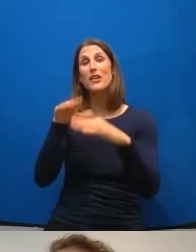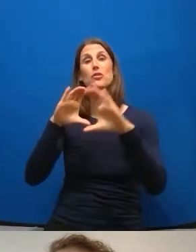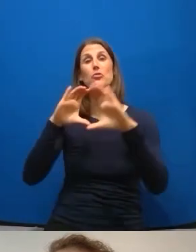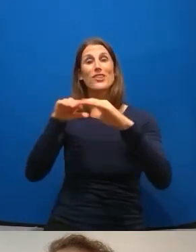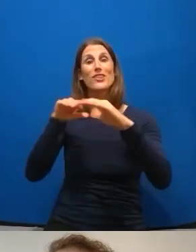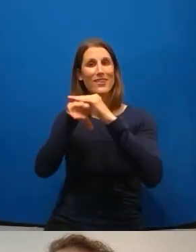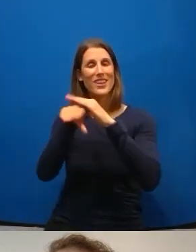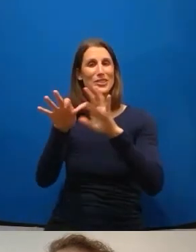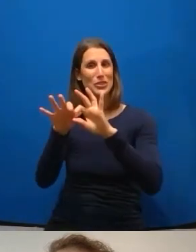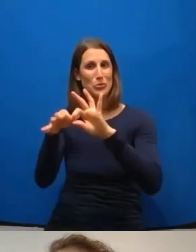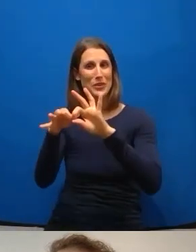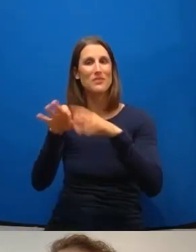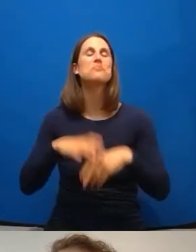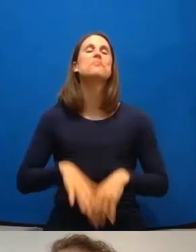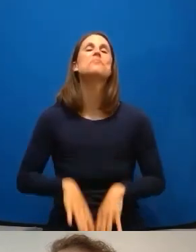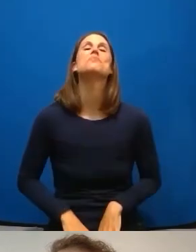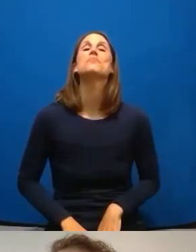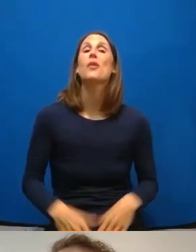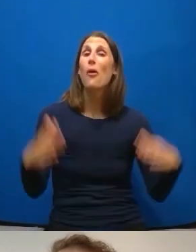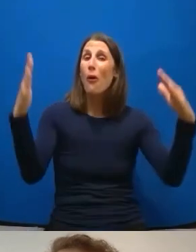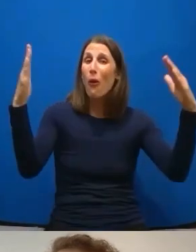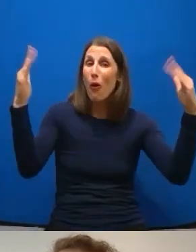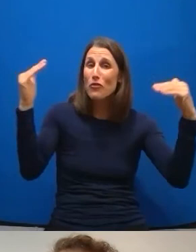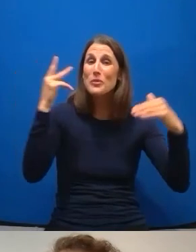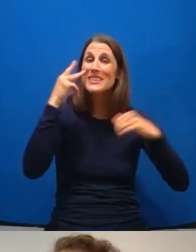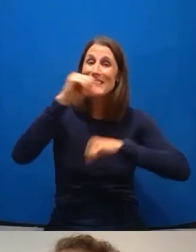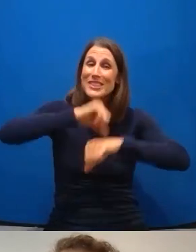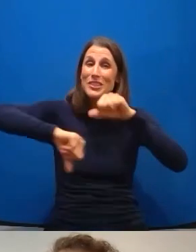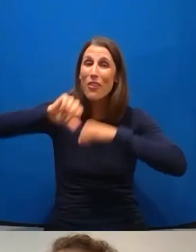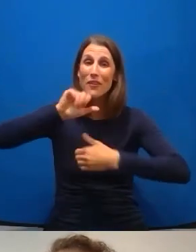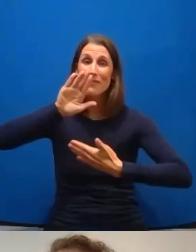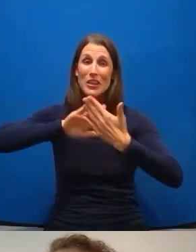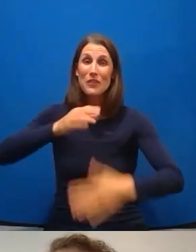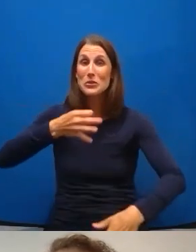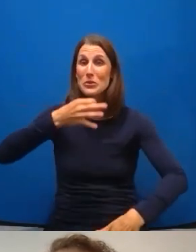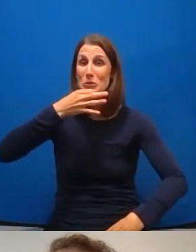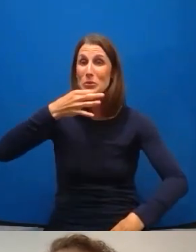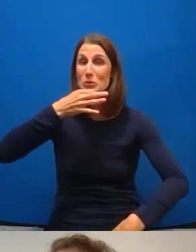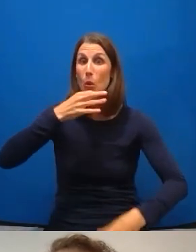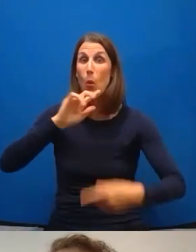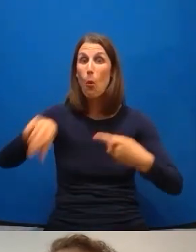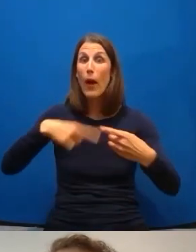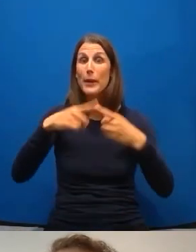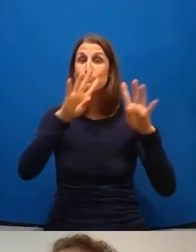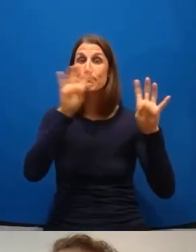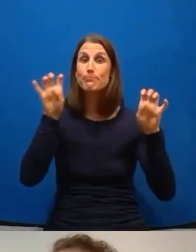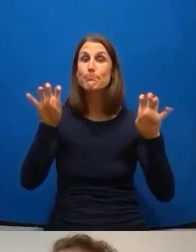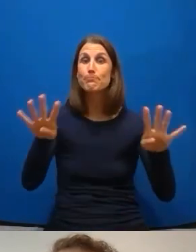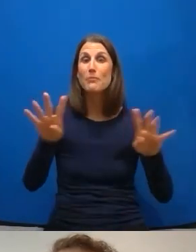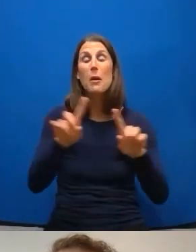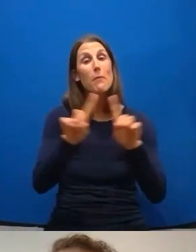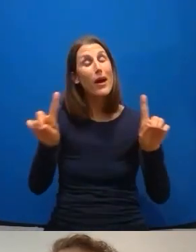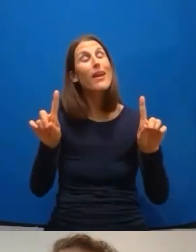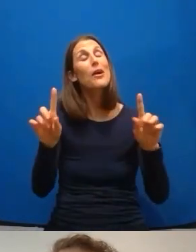Hopefully we'll all be actually seeing one another again sometime soon. We don't know when that will be, but until then, we'll look forward to meeting up virtually